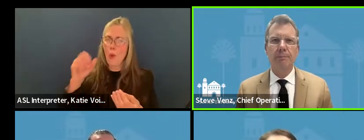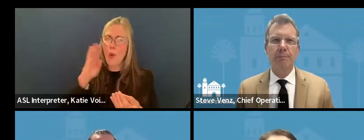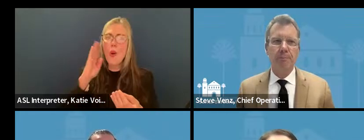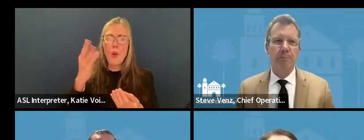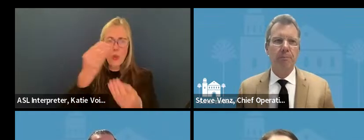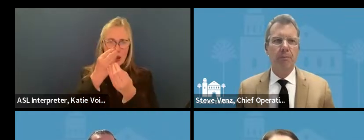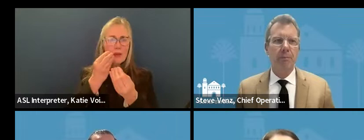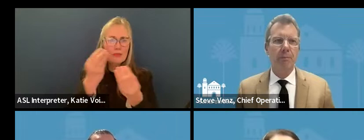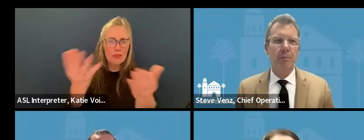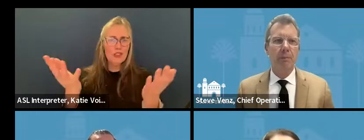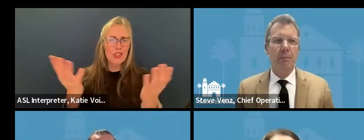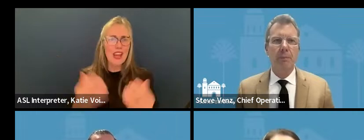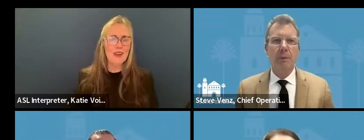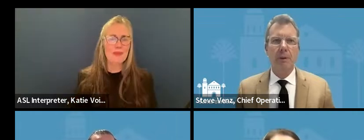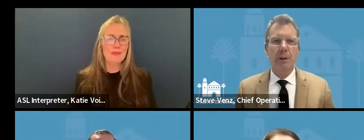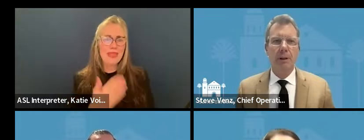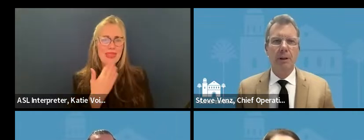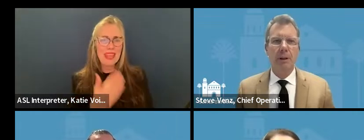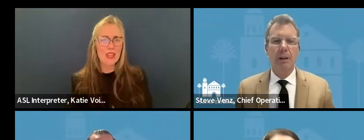thank you.